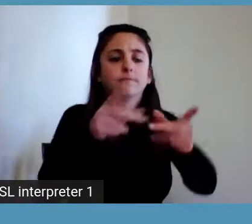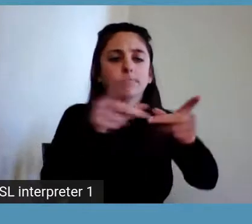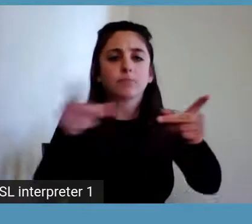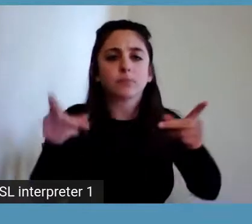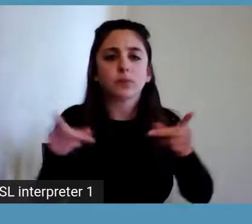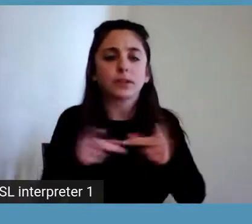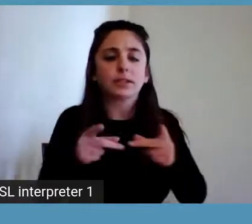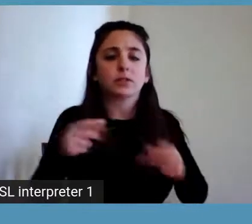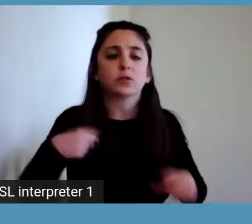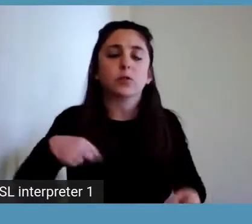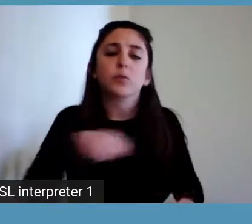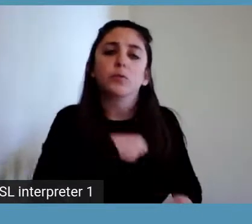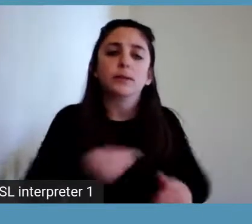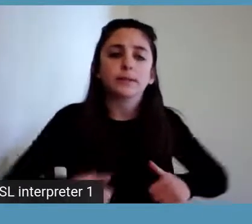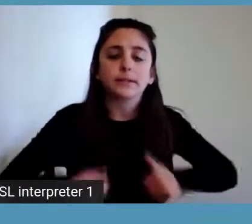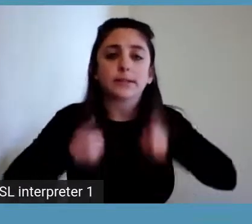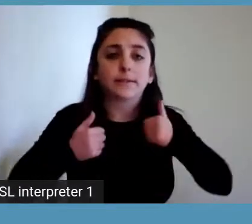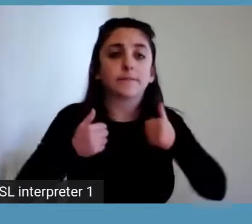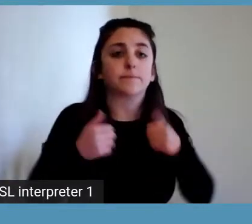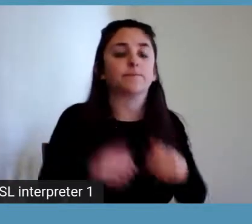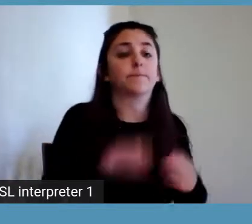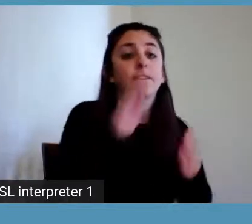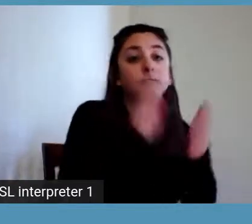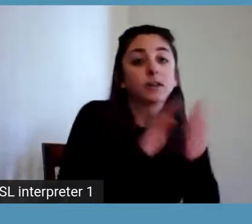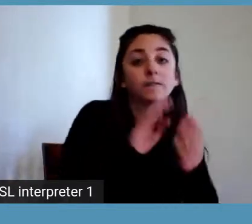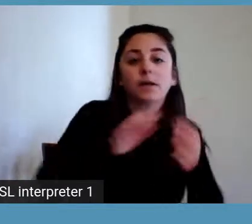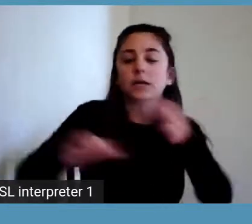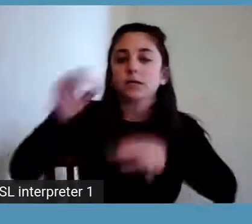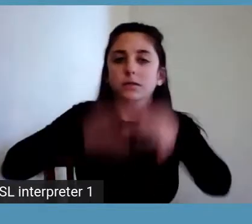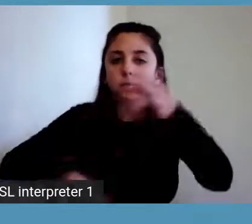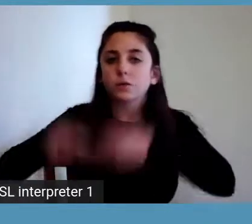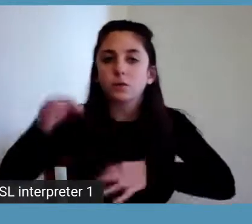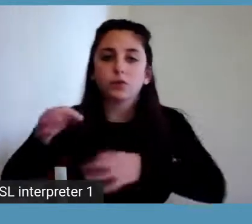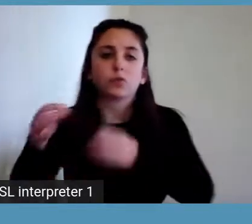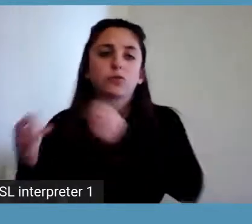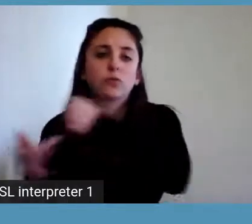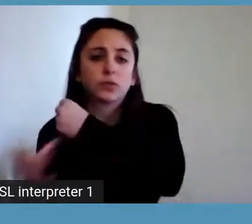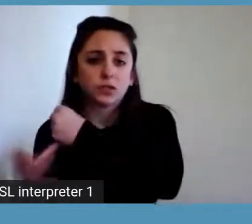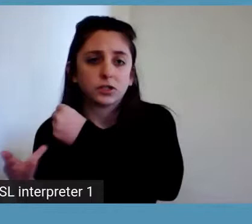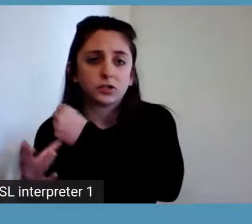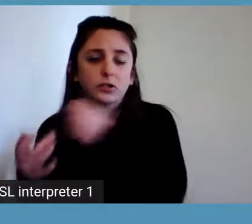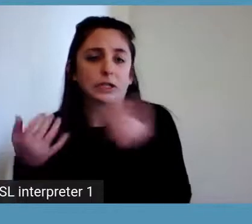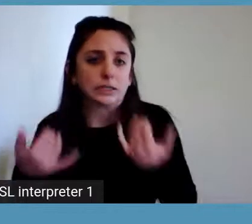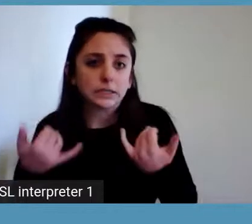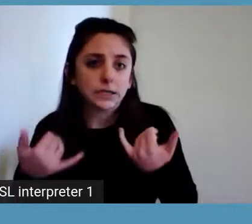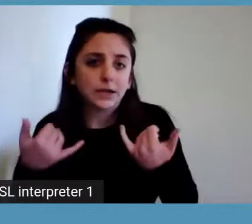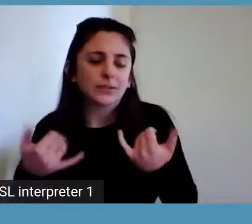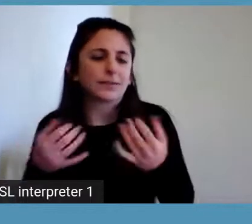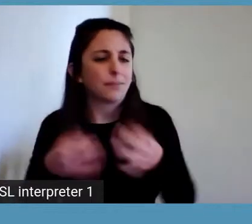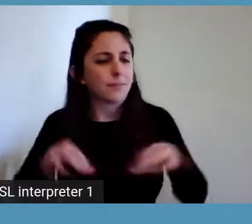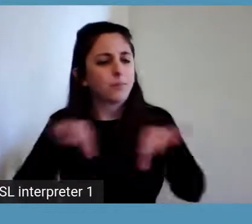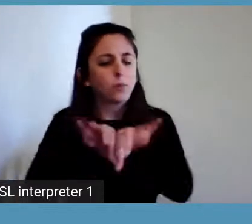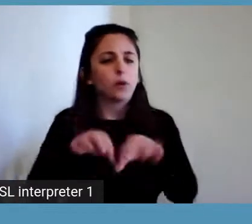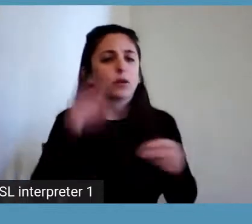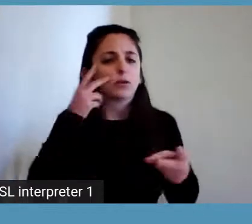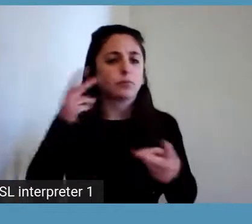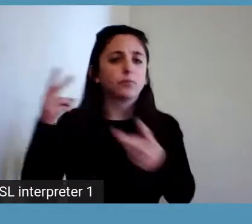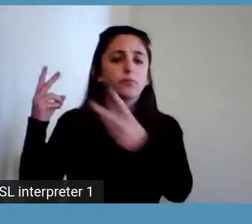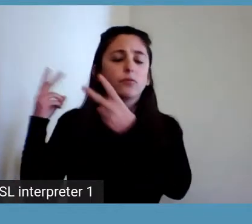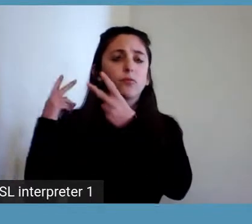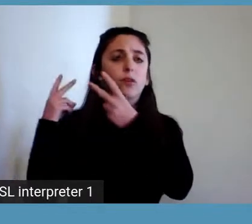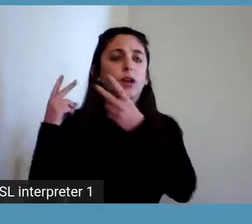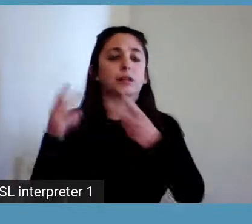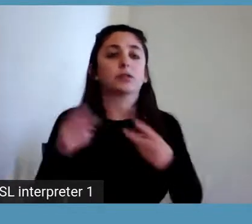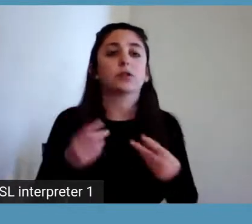of virtual meetings, when digital spaces may substitute our physical sense of place, it's important to reflect on the land we each